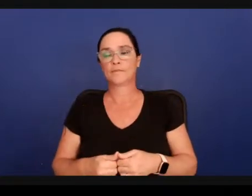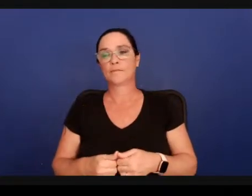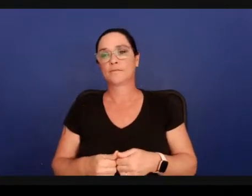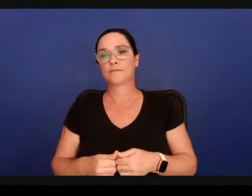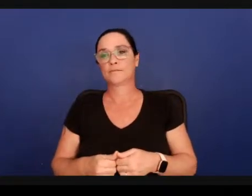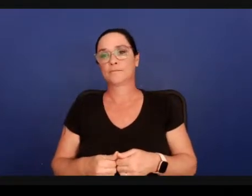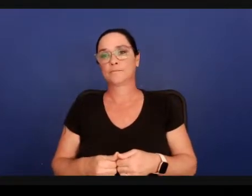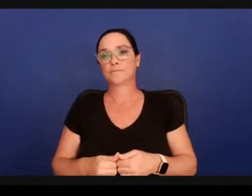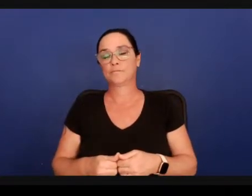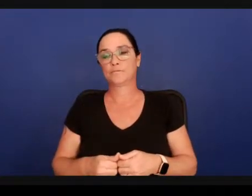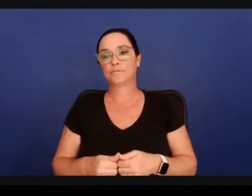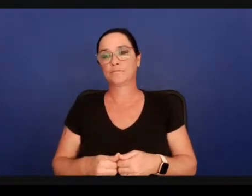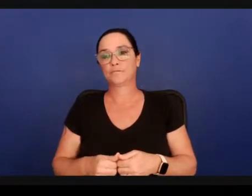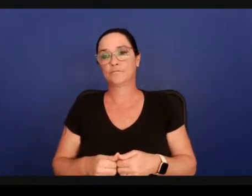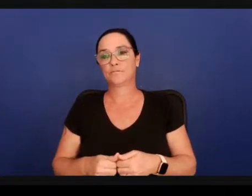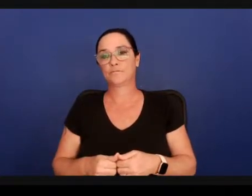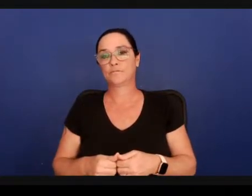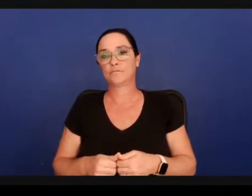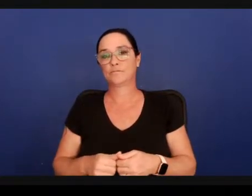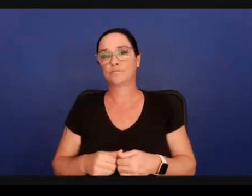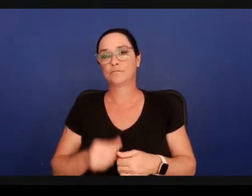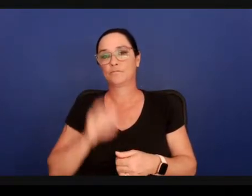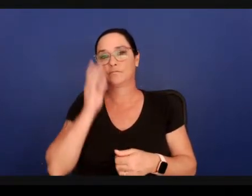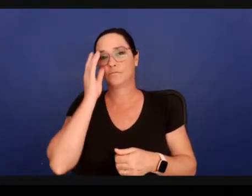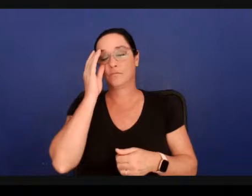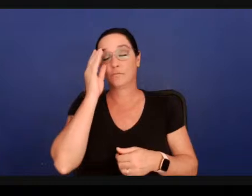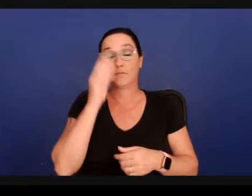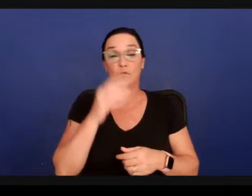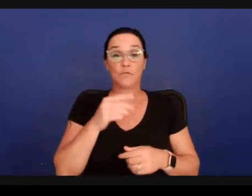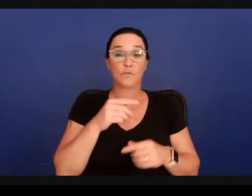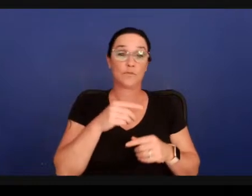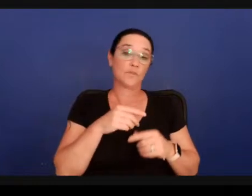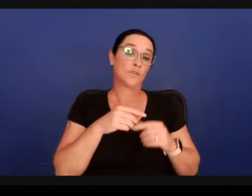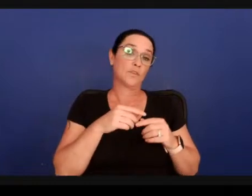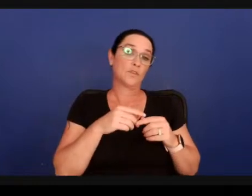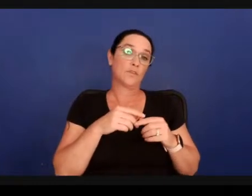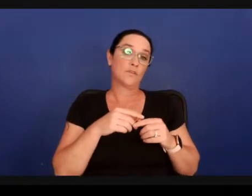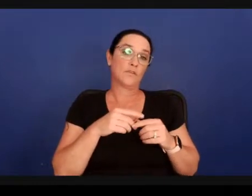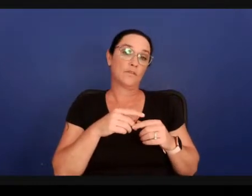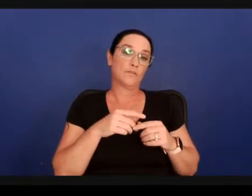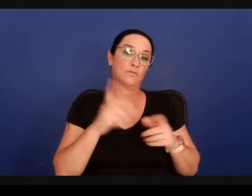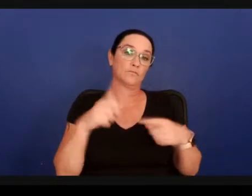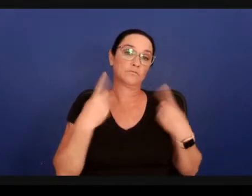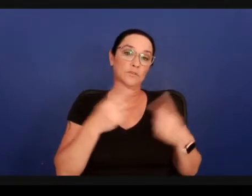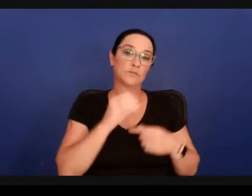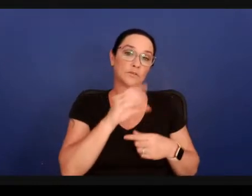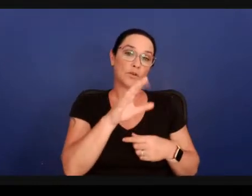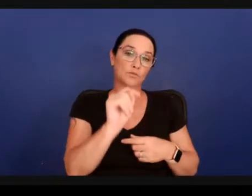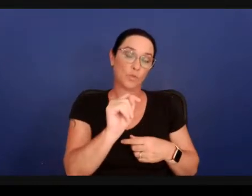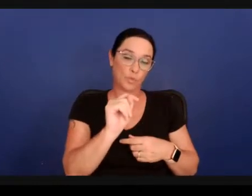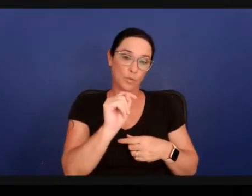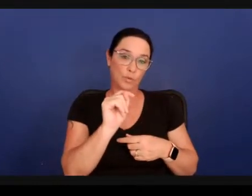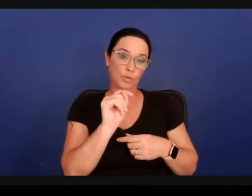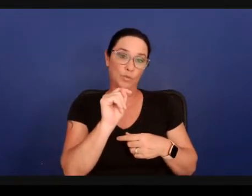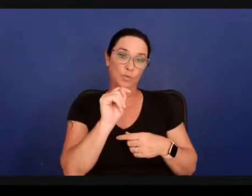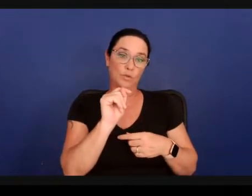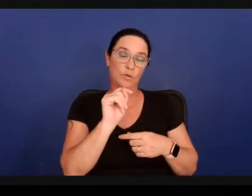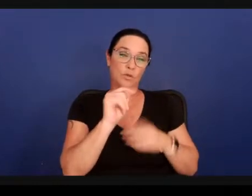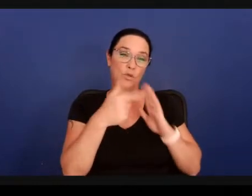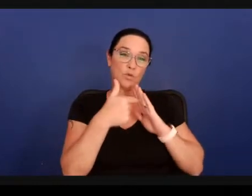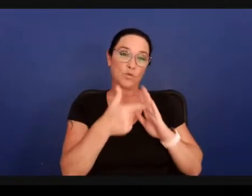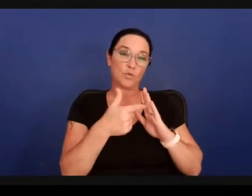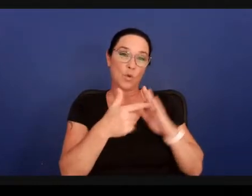Okay, so this is the from back in October, earthquakes per day. And just to show that the peak when we